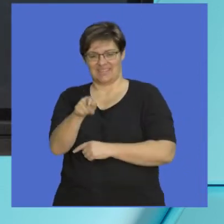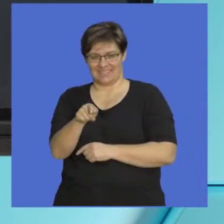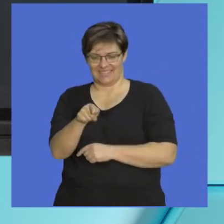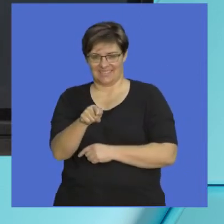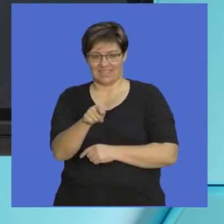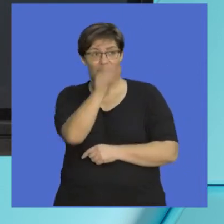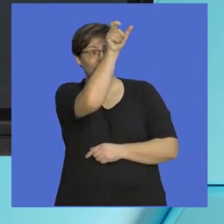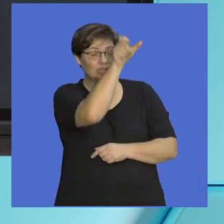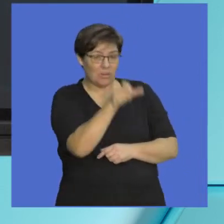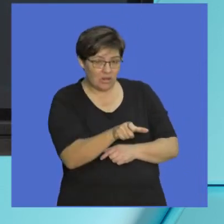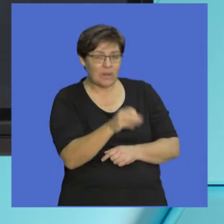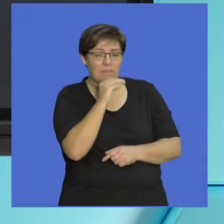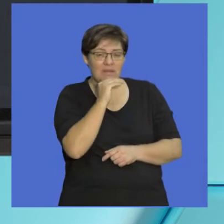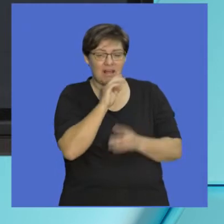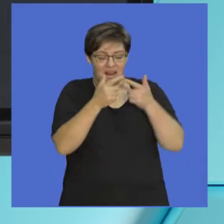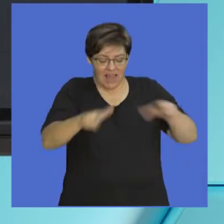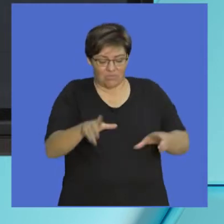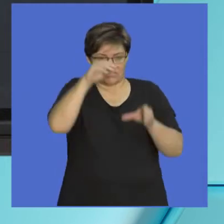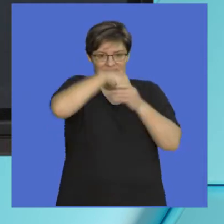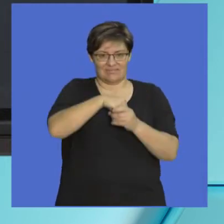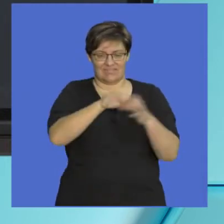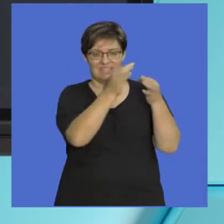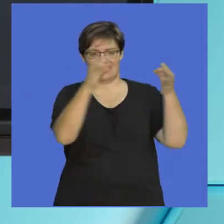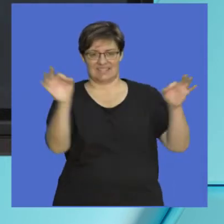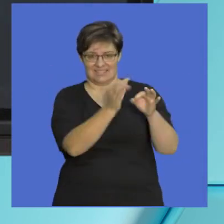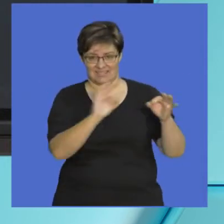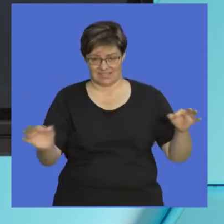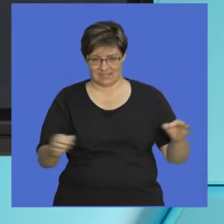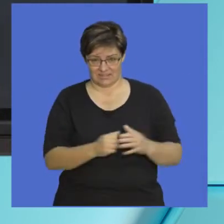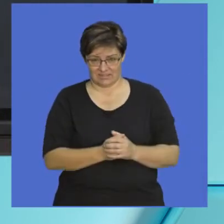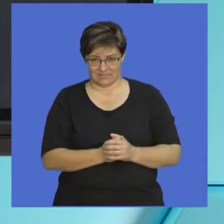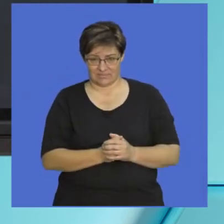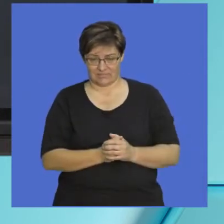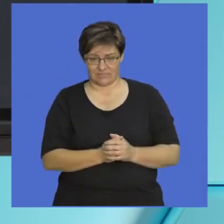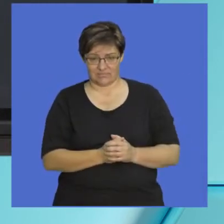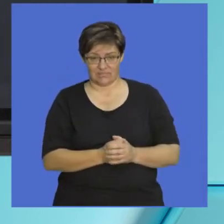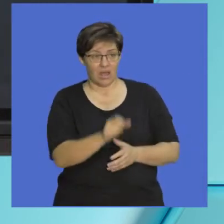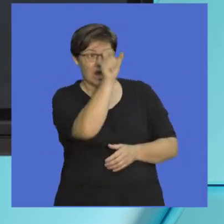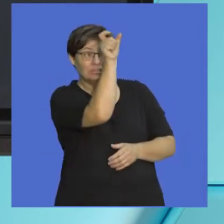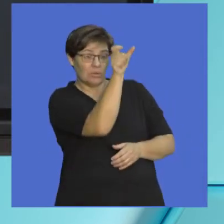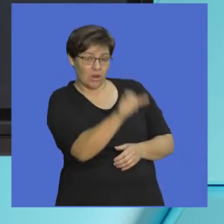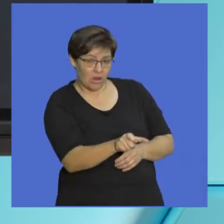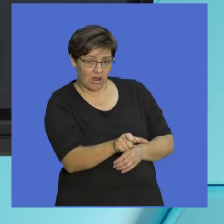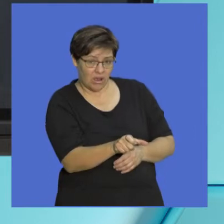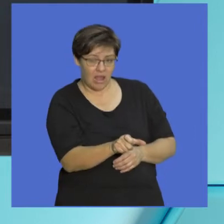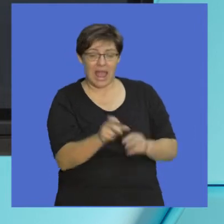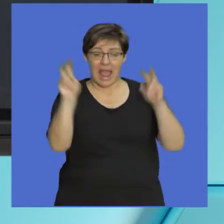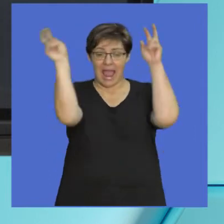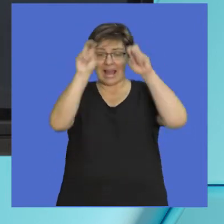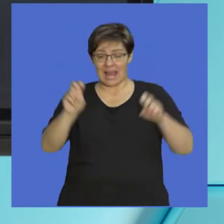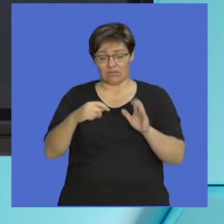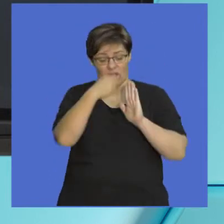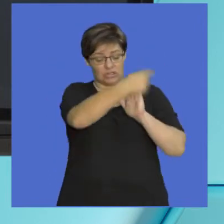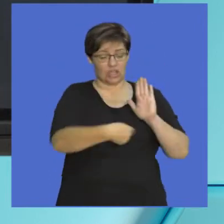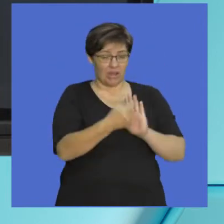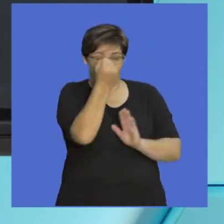the language that's going to be used, in our discussion. So if you understand the terminology in the context of electric